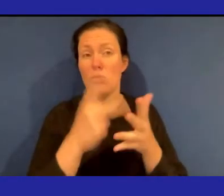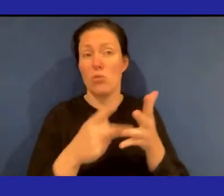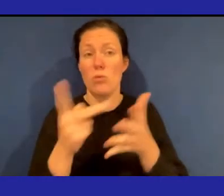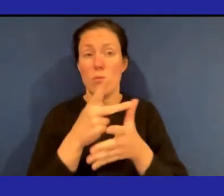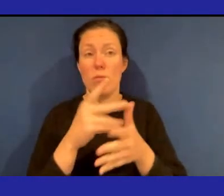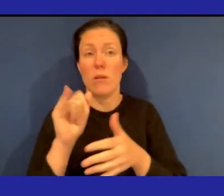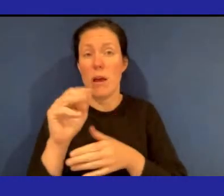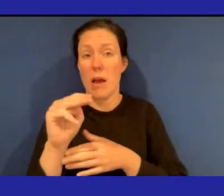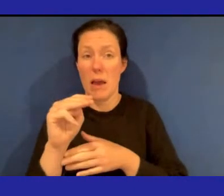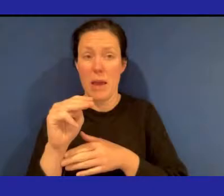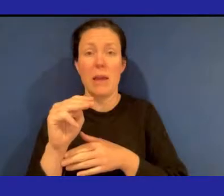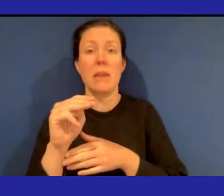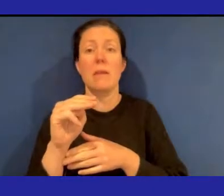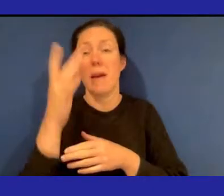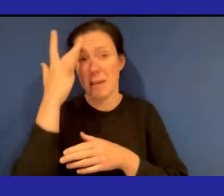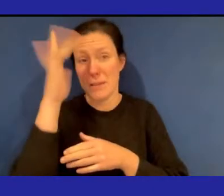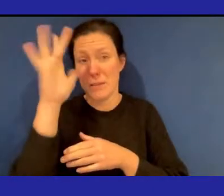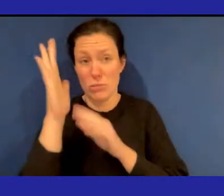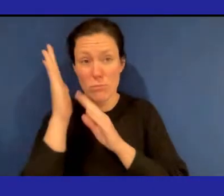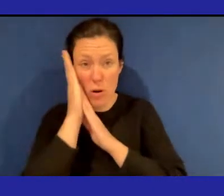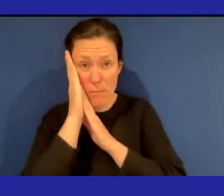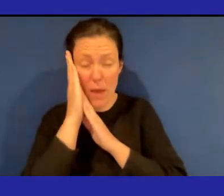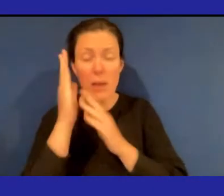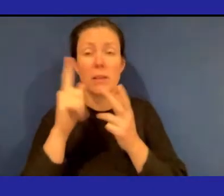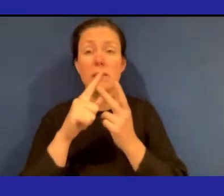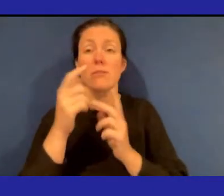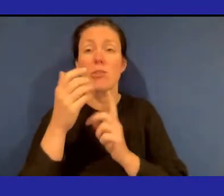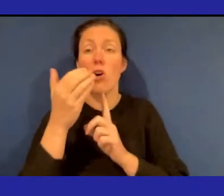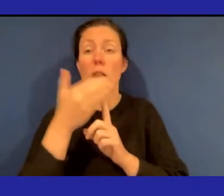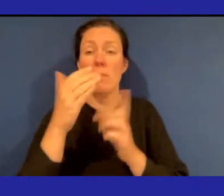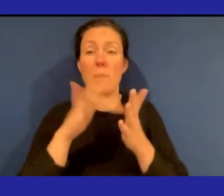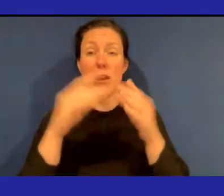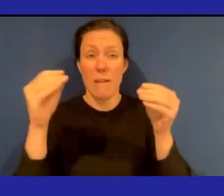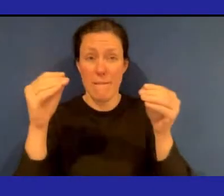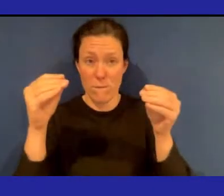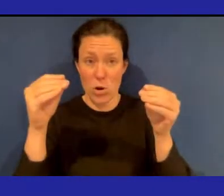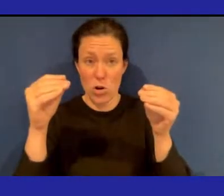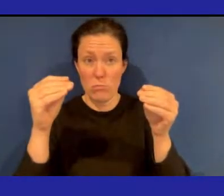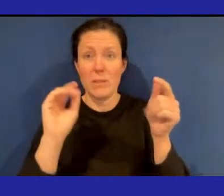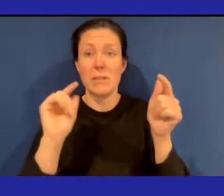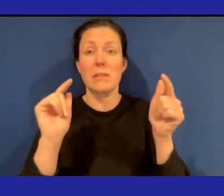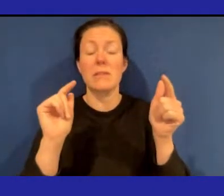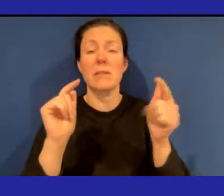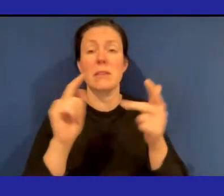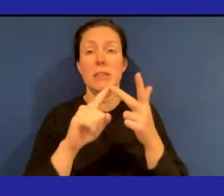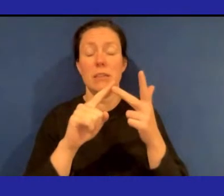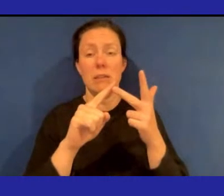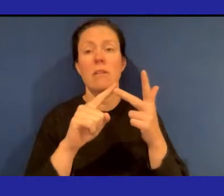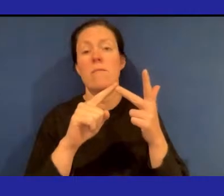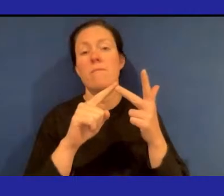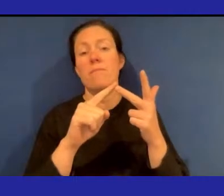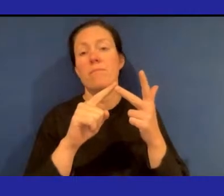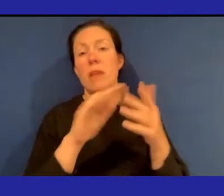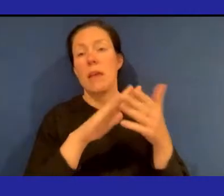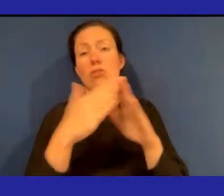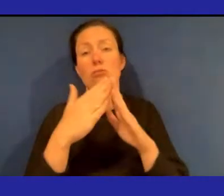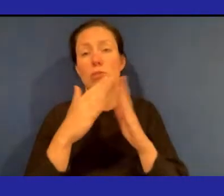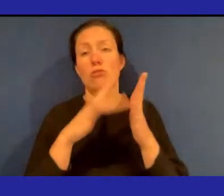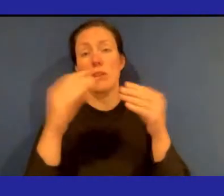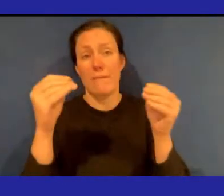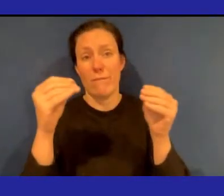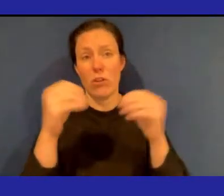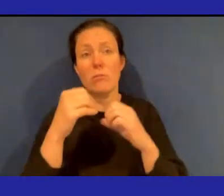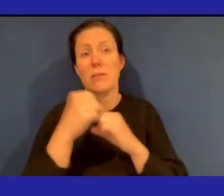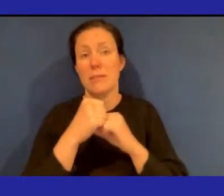as smart beds, an automated pharmacy carousel, and community pharmacy construction.